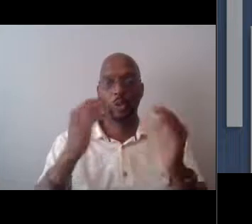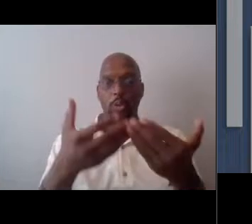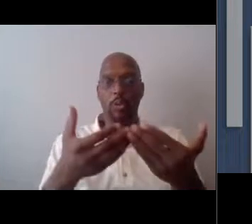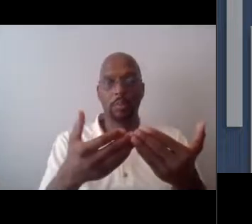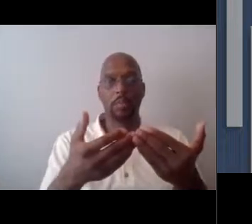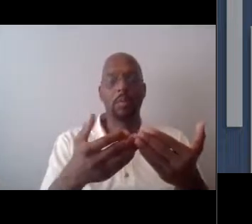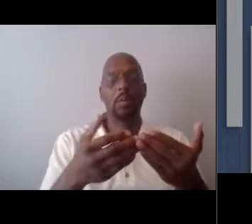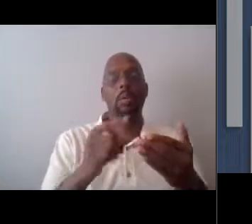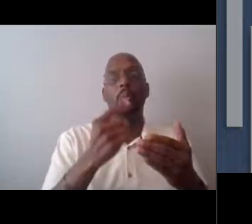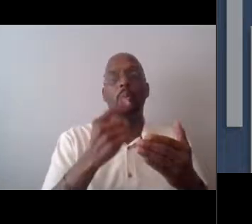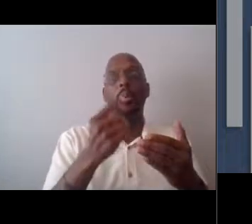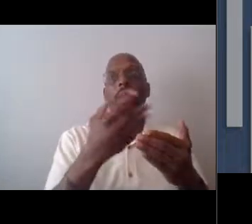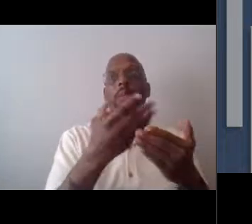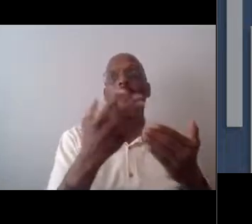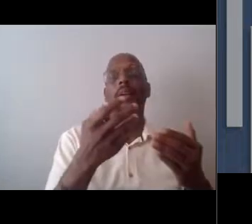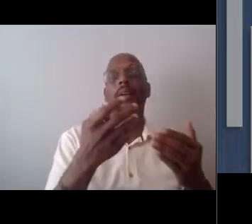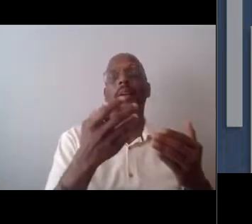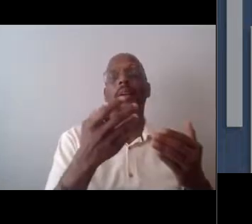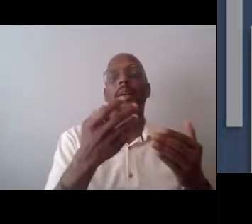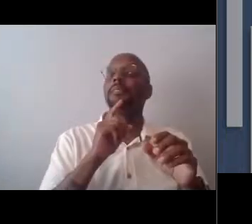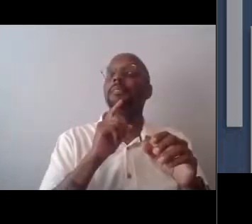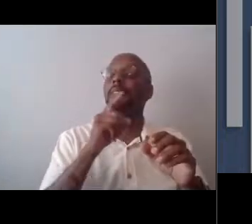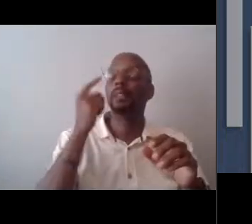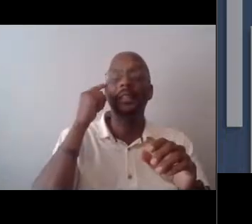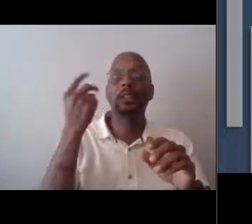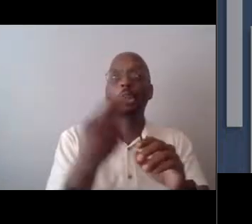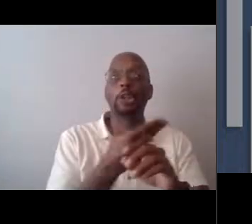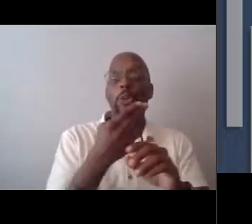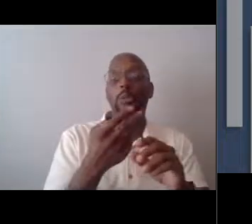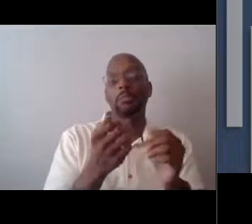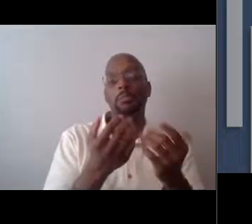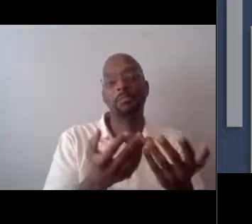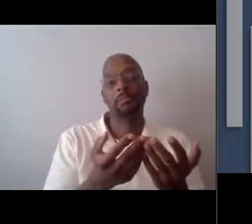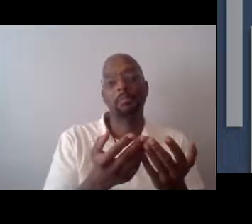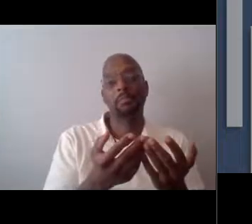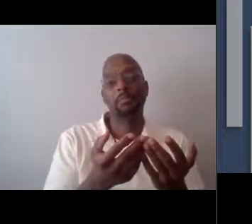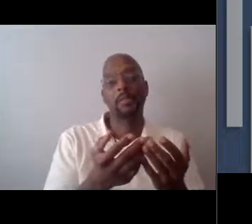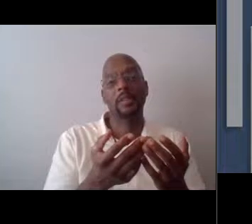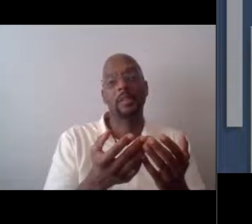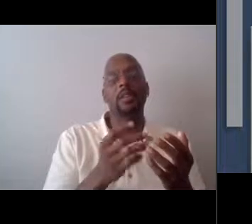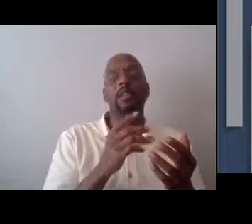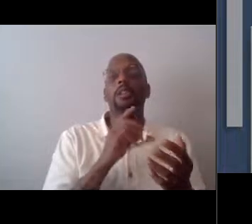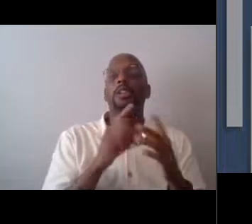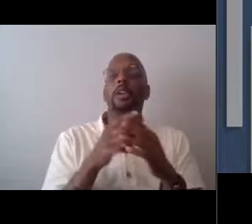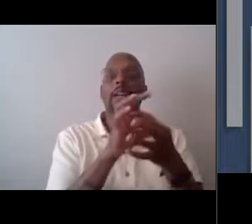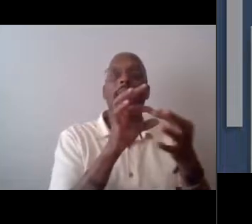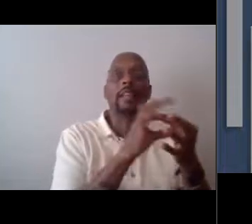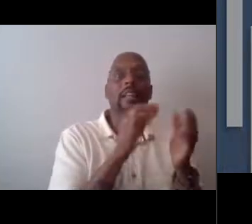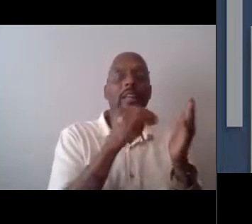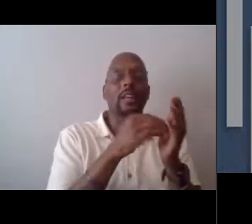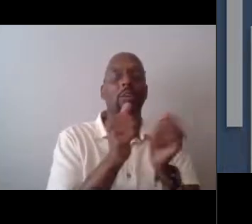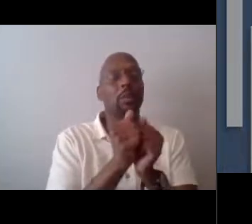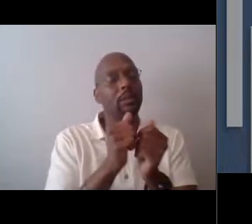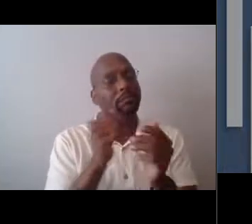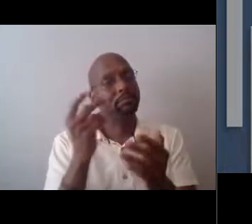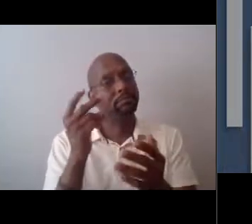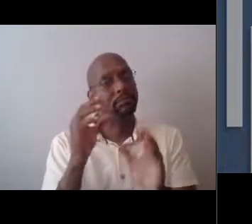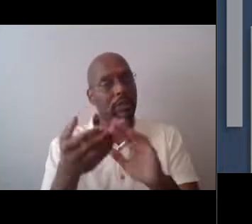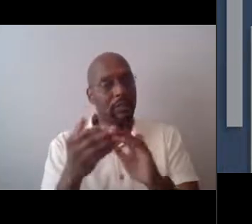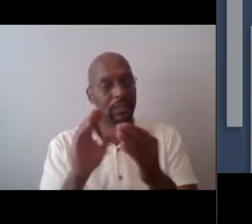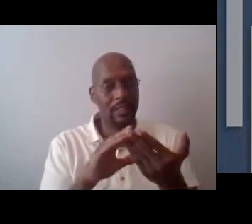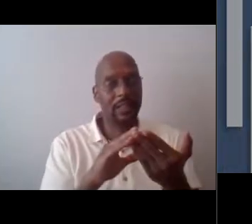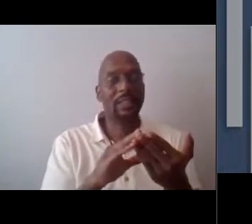I anticipate is, with the Reconnecting Communities Highways to Boulevards pilot program, that